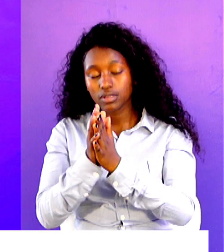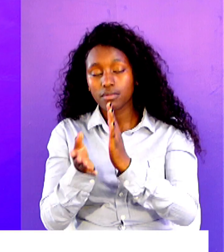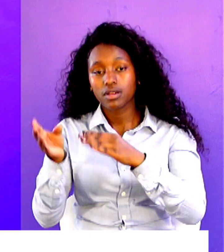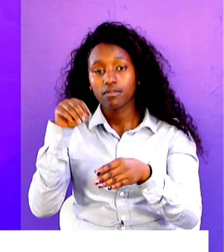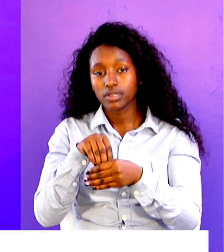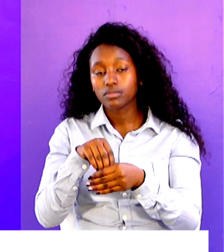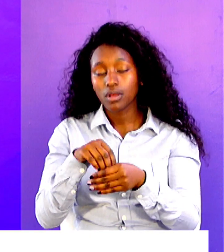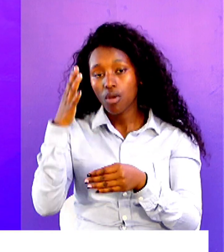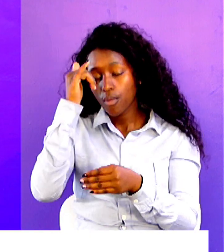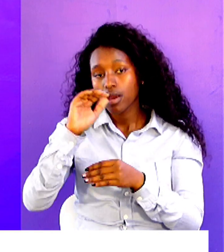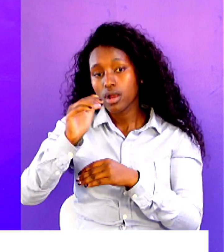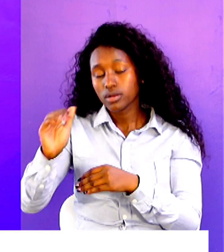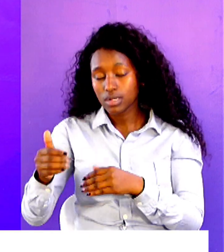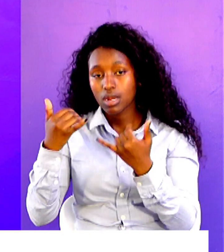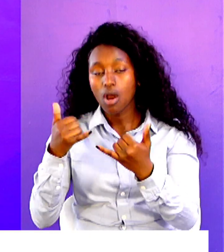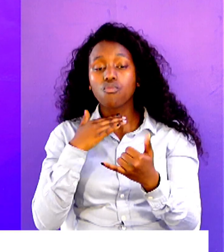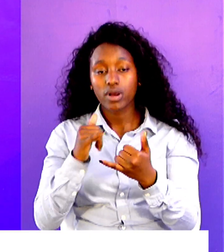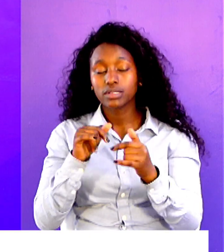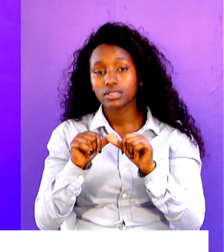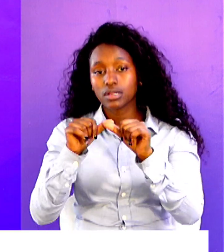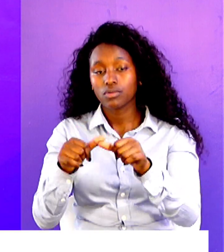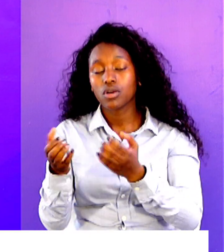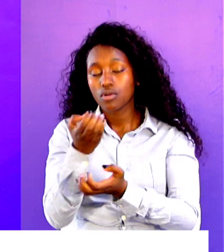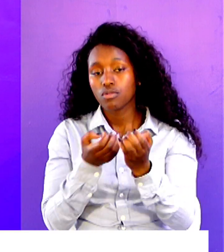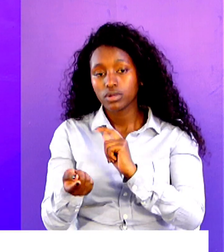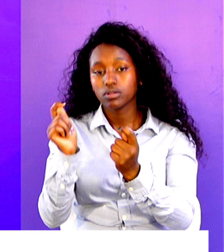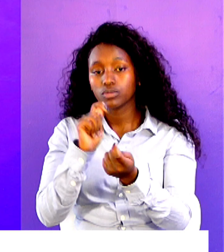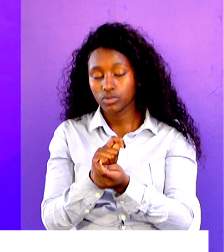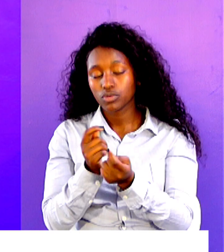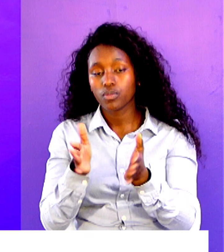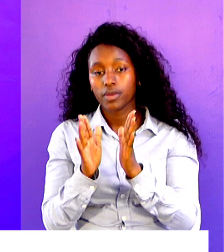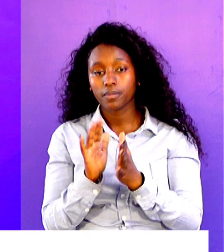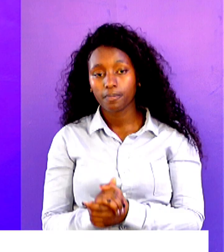investment as the country seeks sustainable economic transformation.